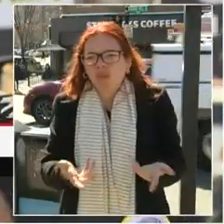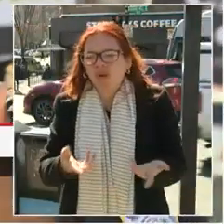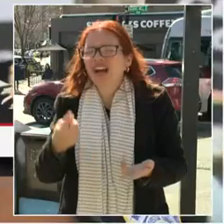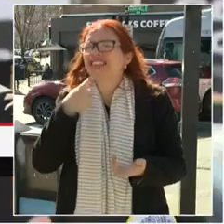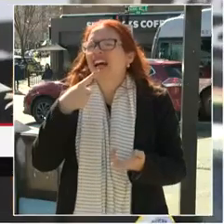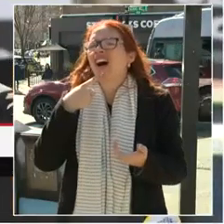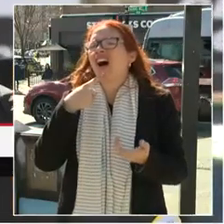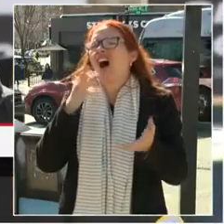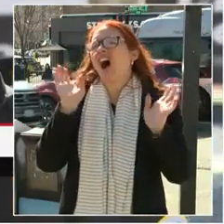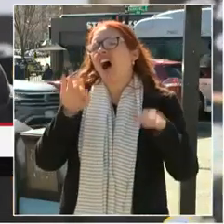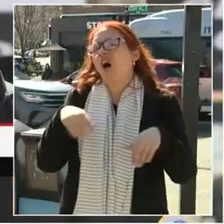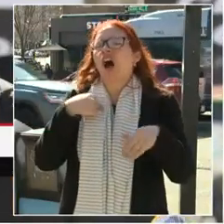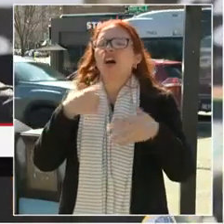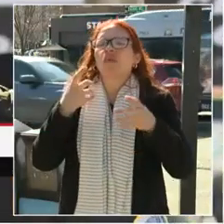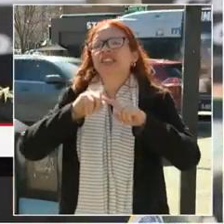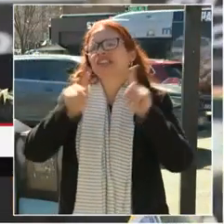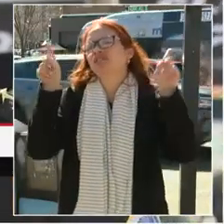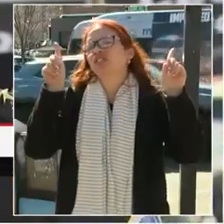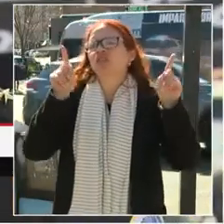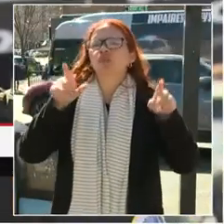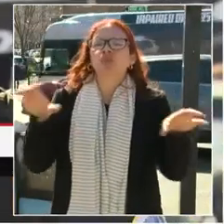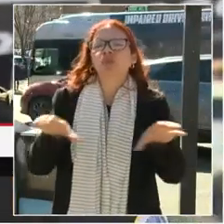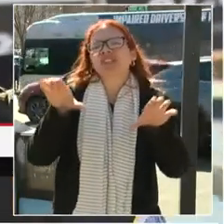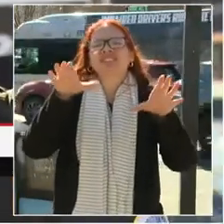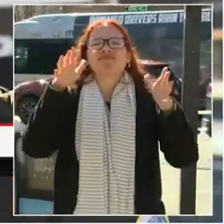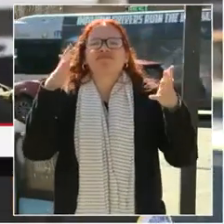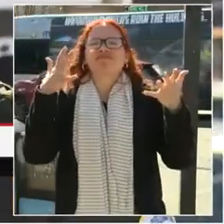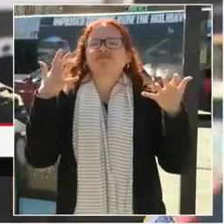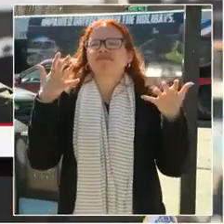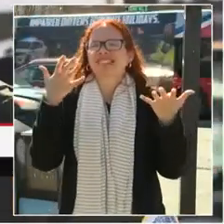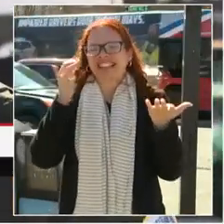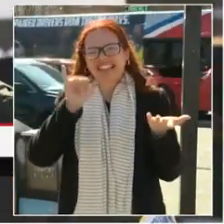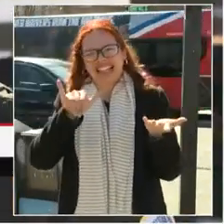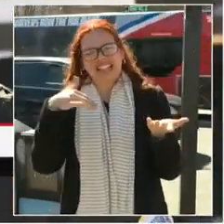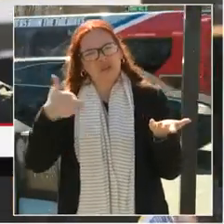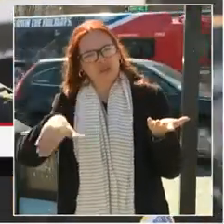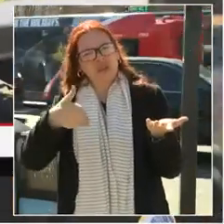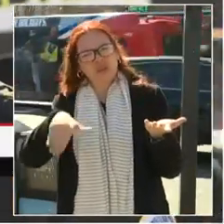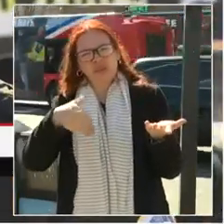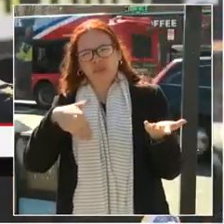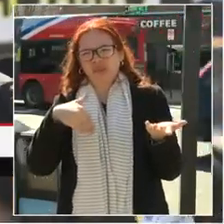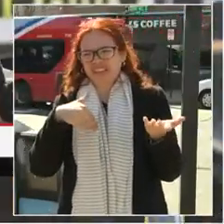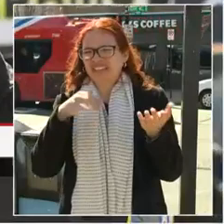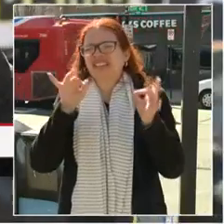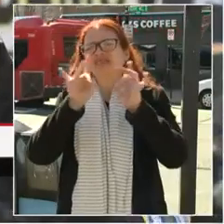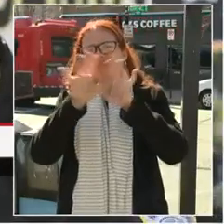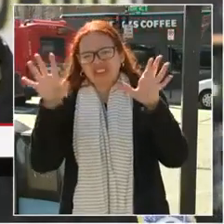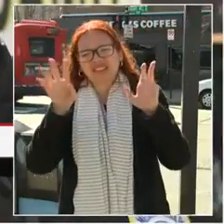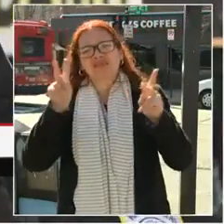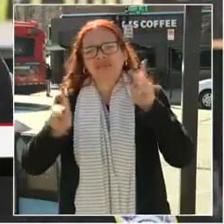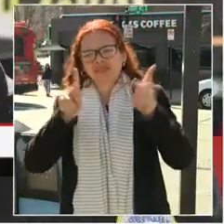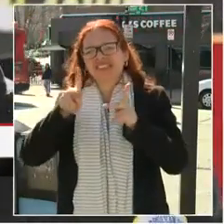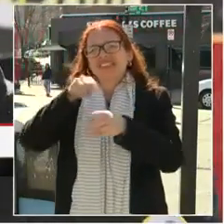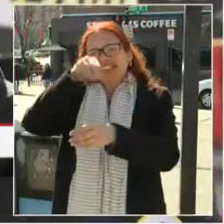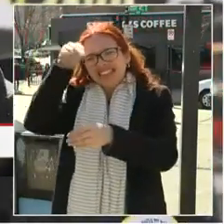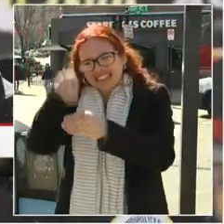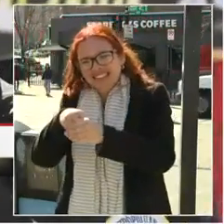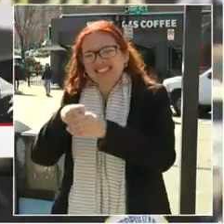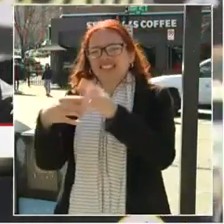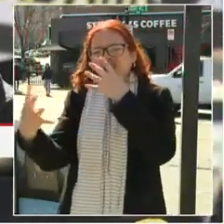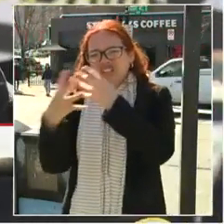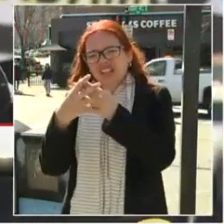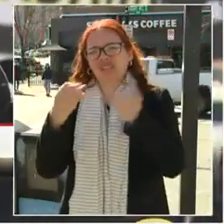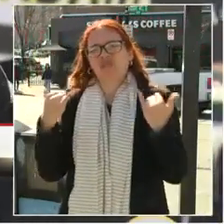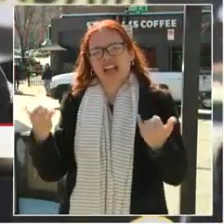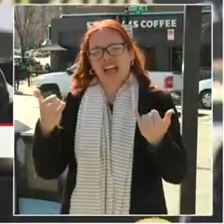should do different, what we need to do different, that's the thing that we need to do different. We need to keep violent people in jail. Right now, the average